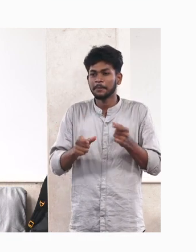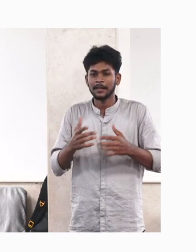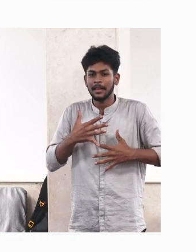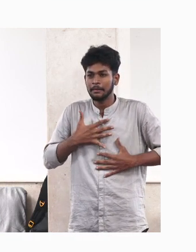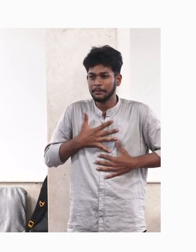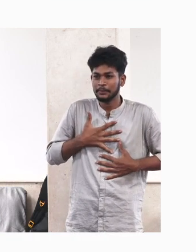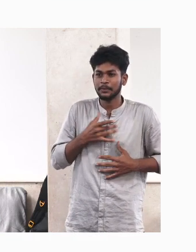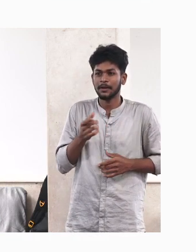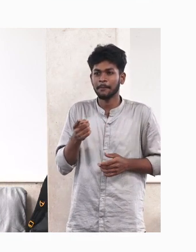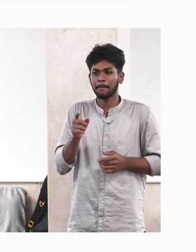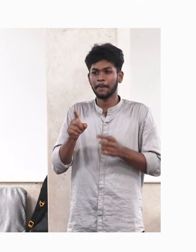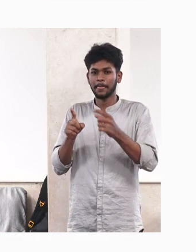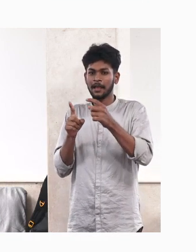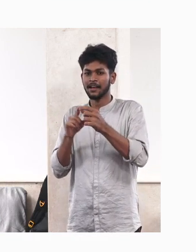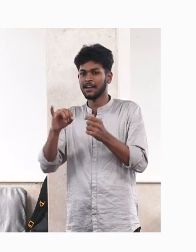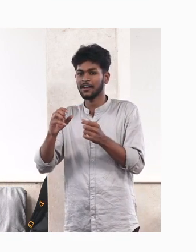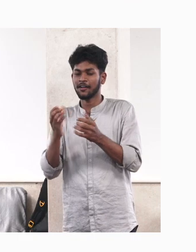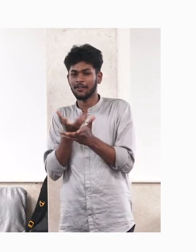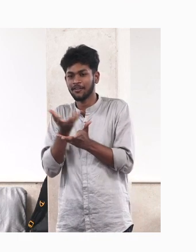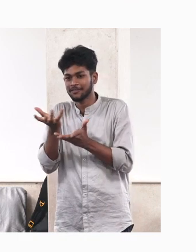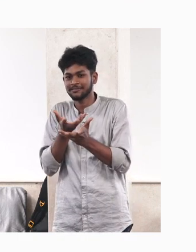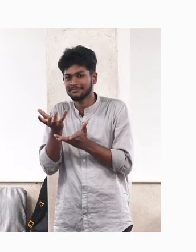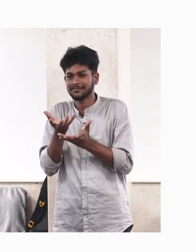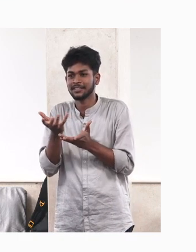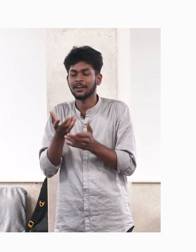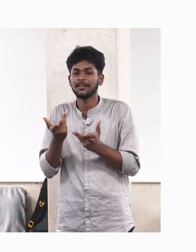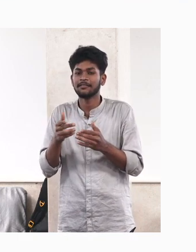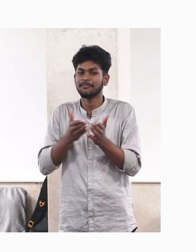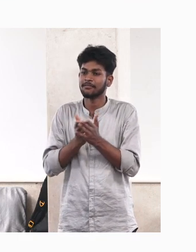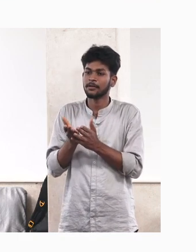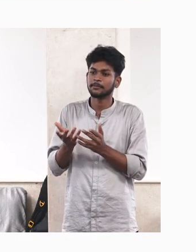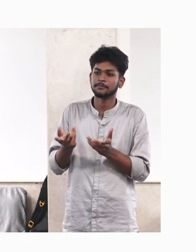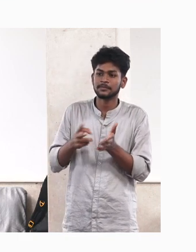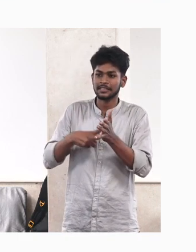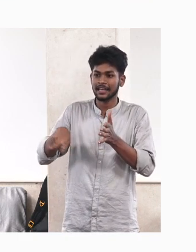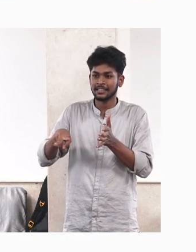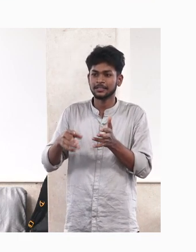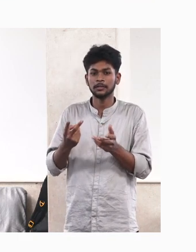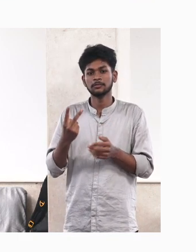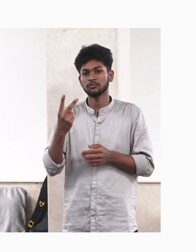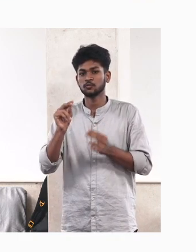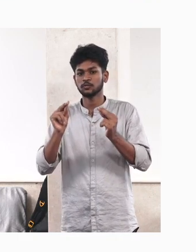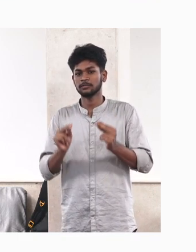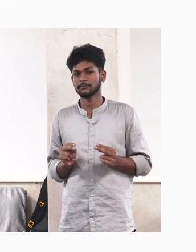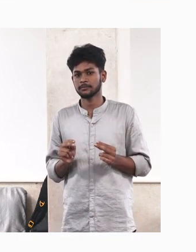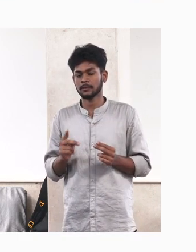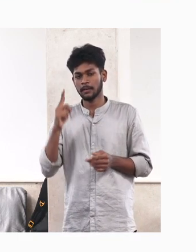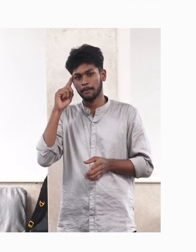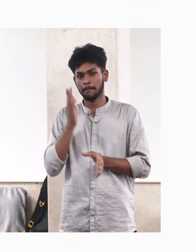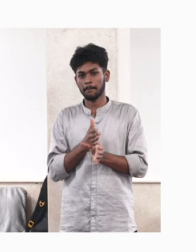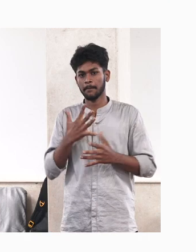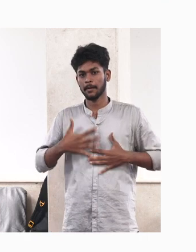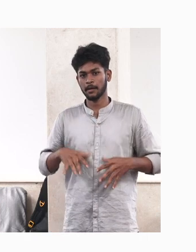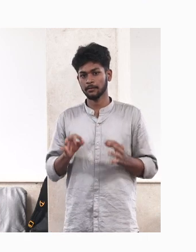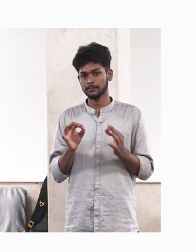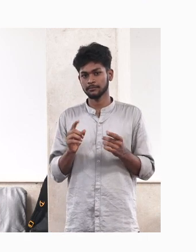intrinsically dialogical nature of thinking, knowing, and existing. When we're born, we have two needs fundamental: